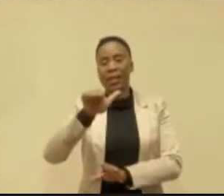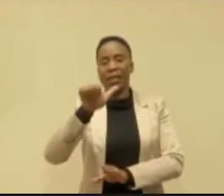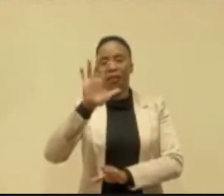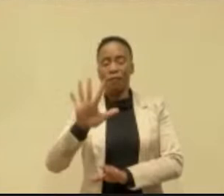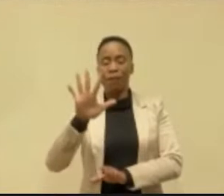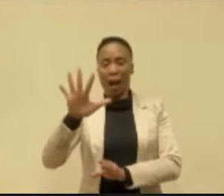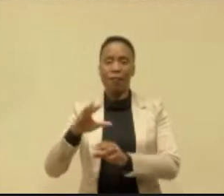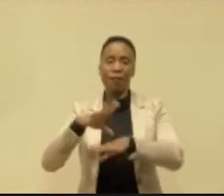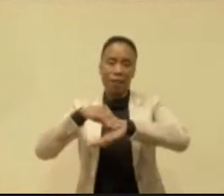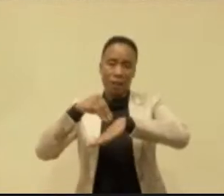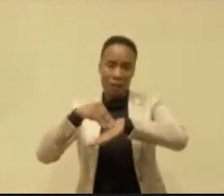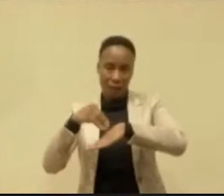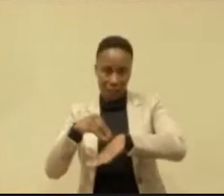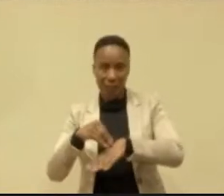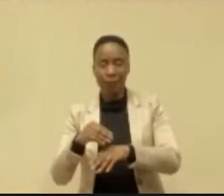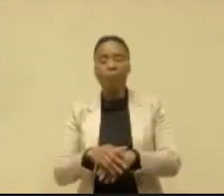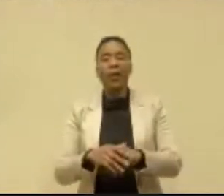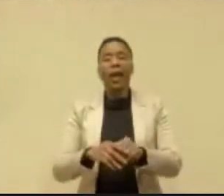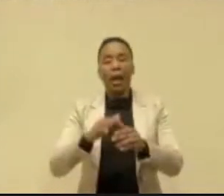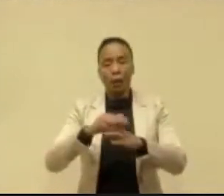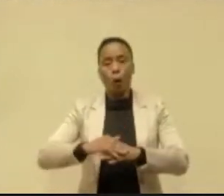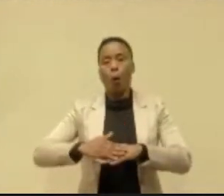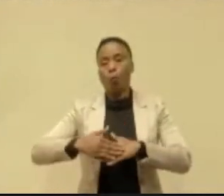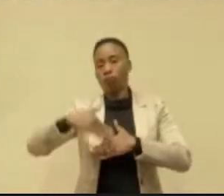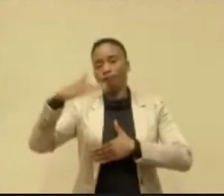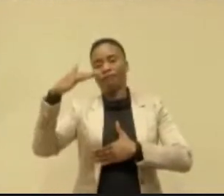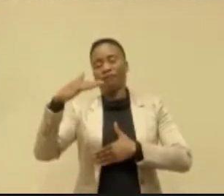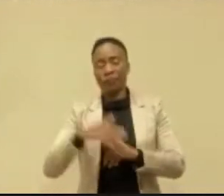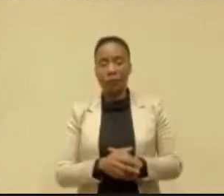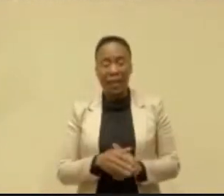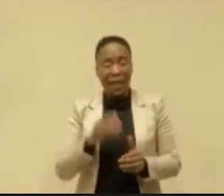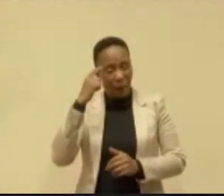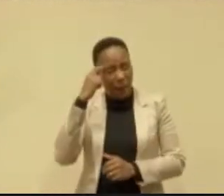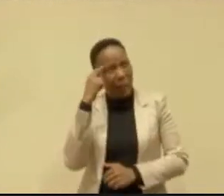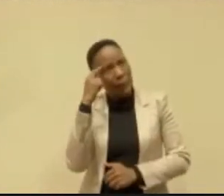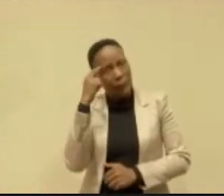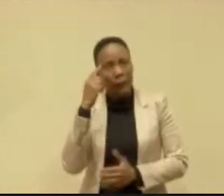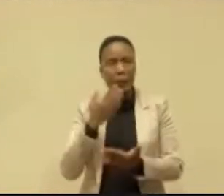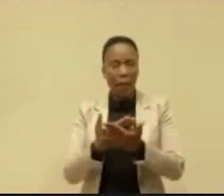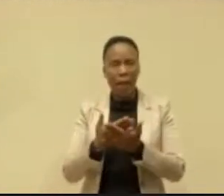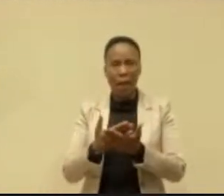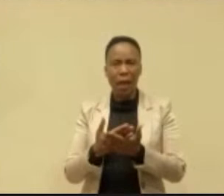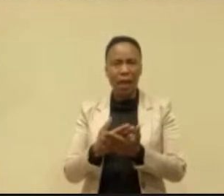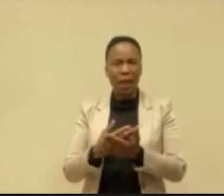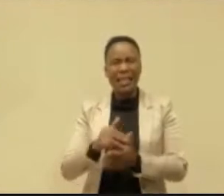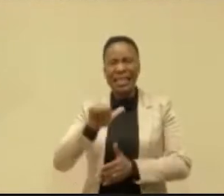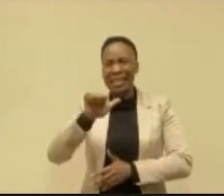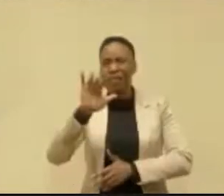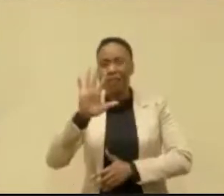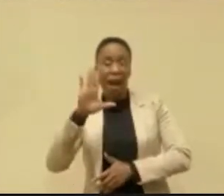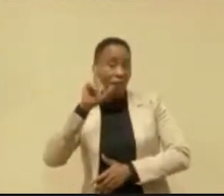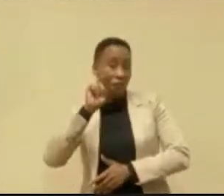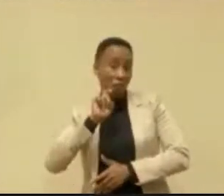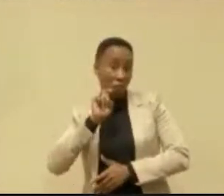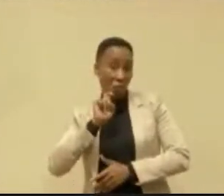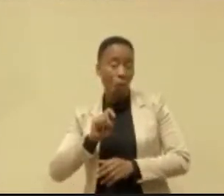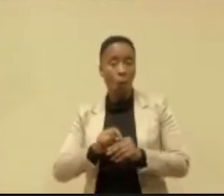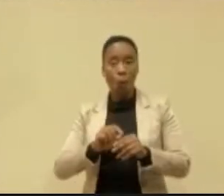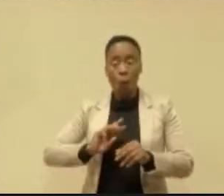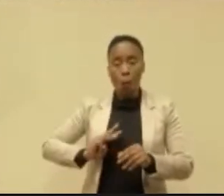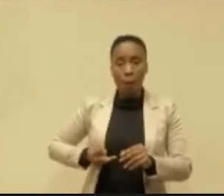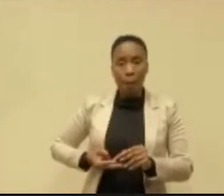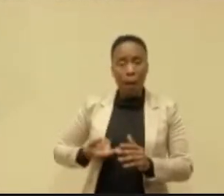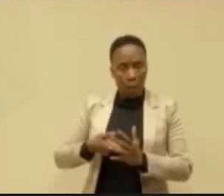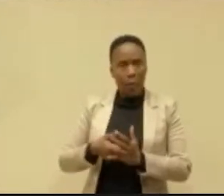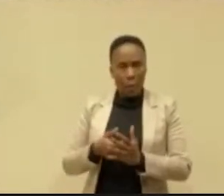years old and older you can imagine if a and a woman who is 65 years